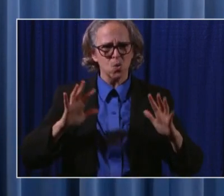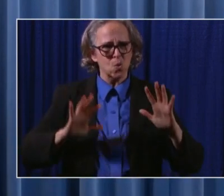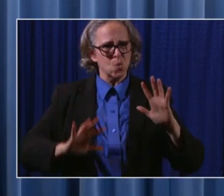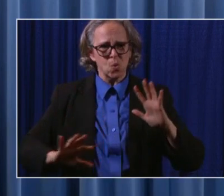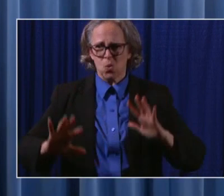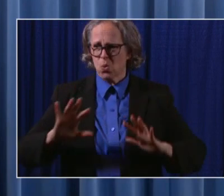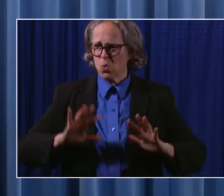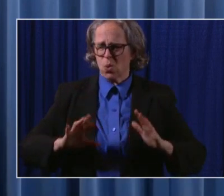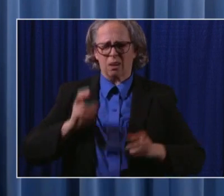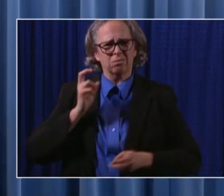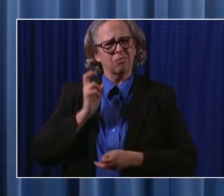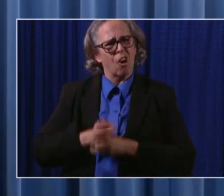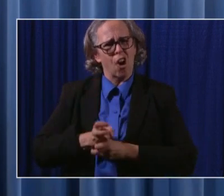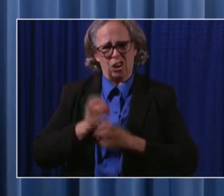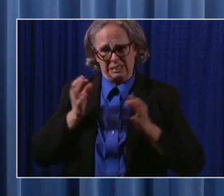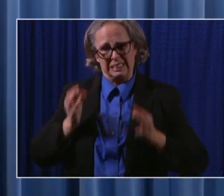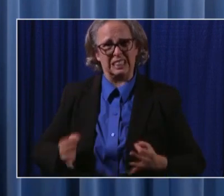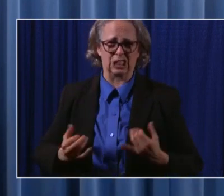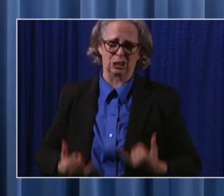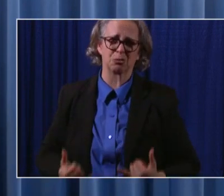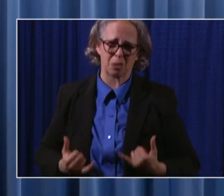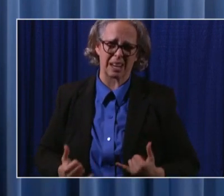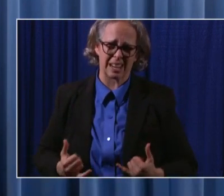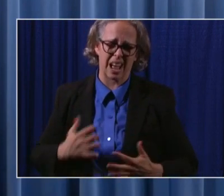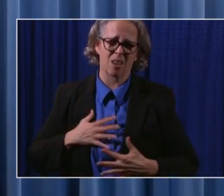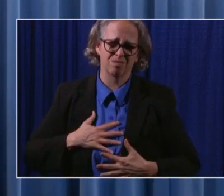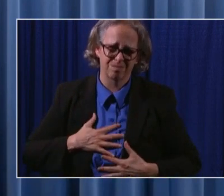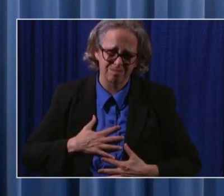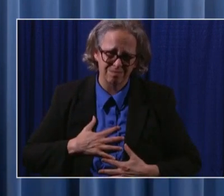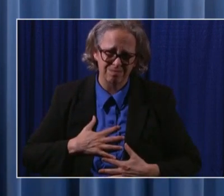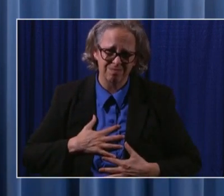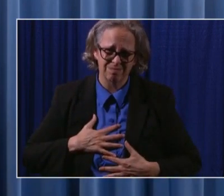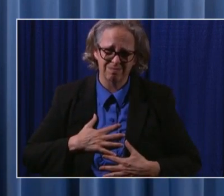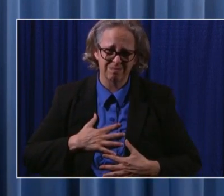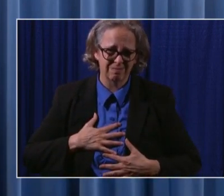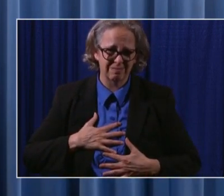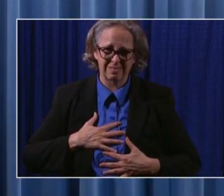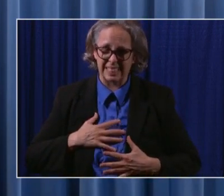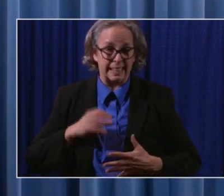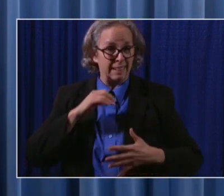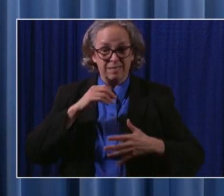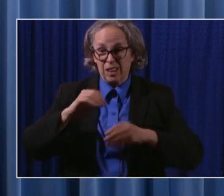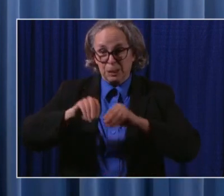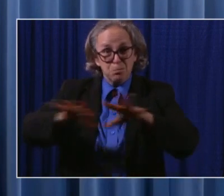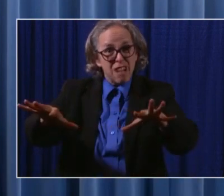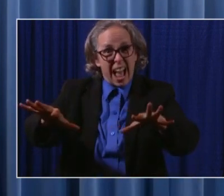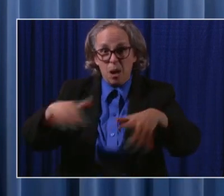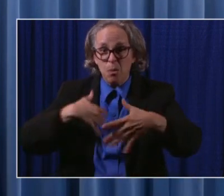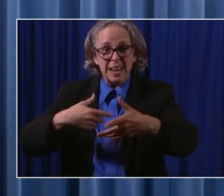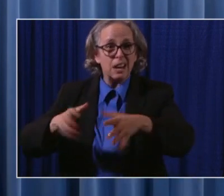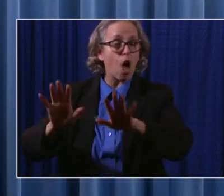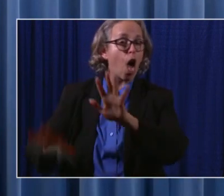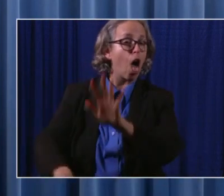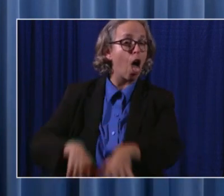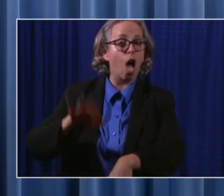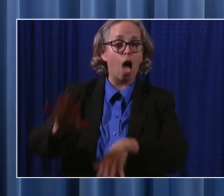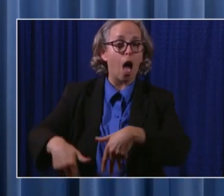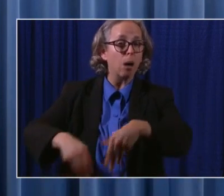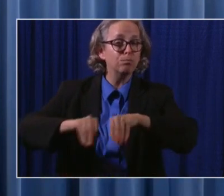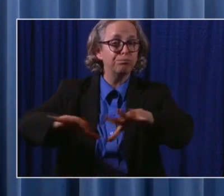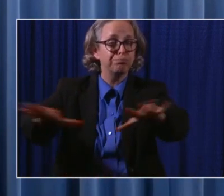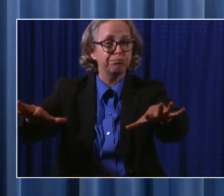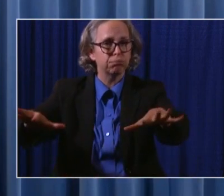only going to get more difficult if we don't get control of this virus. So let's get control of this virus.